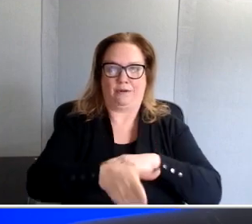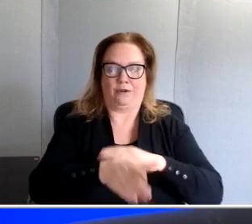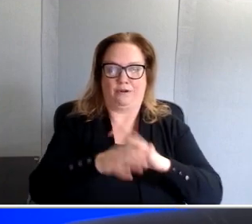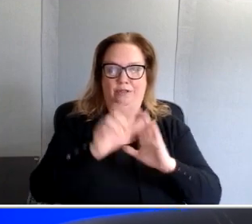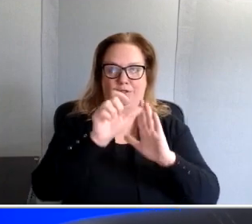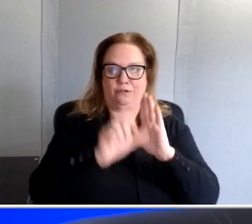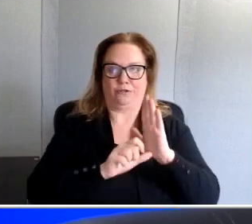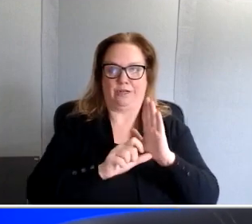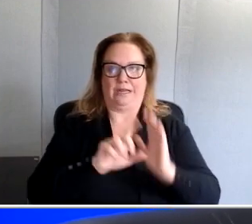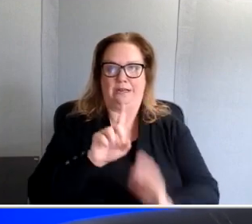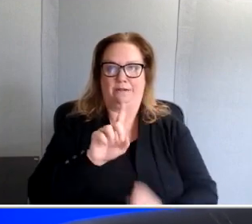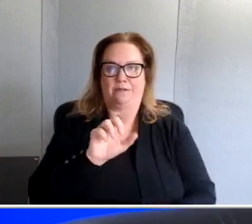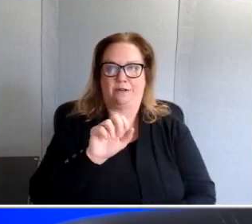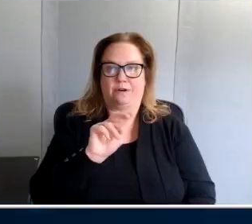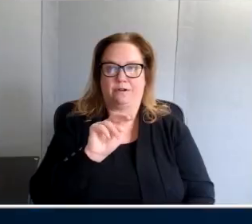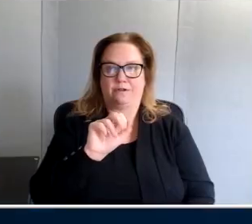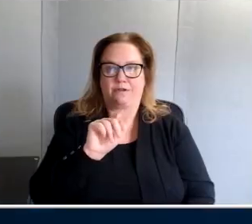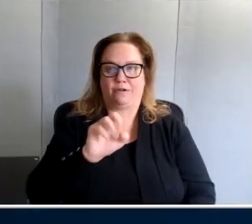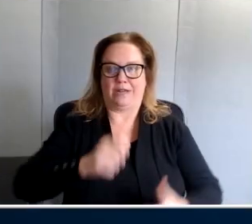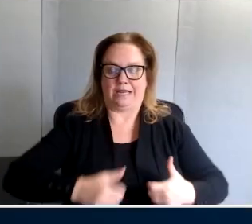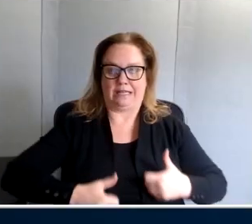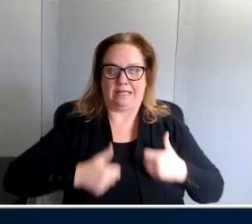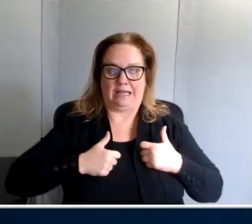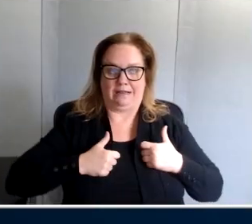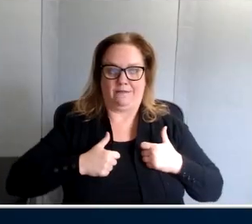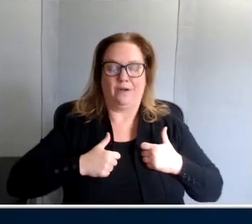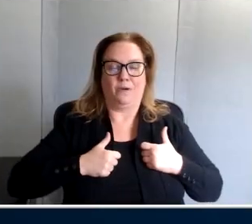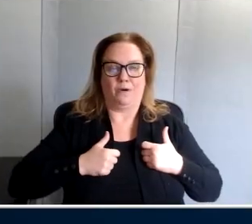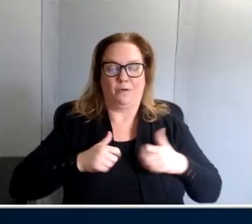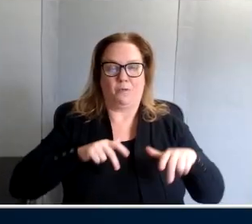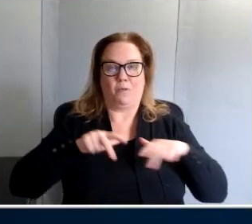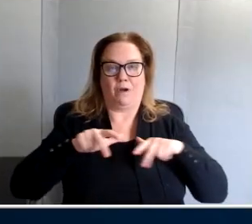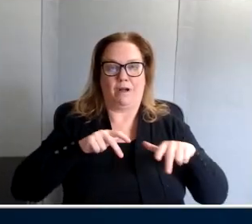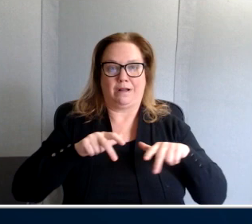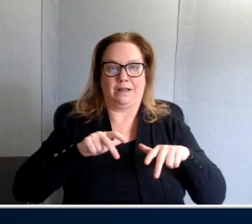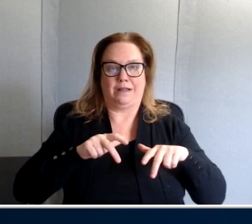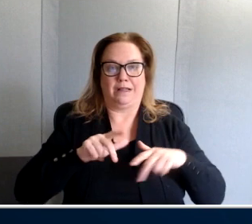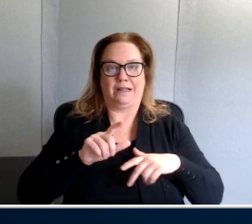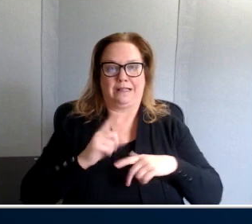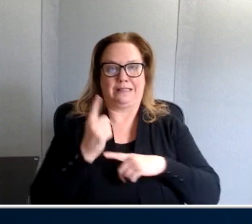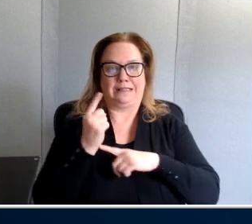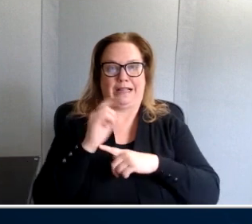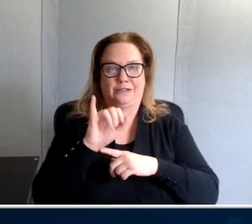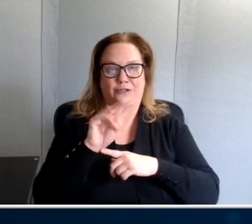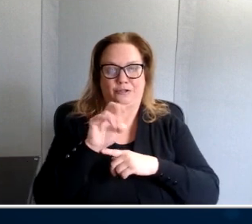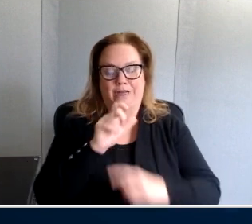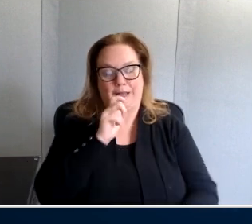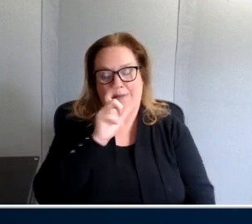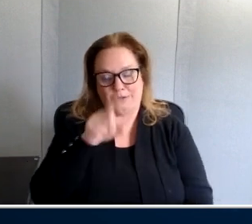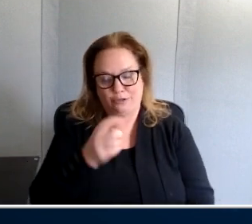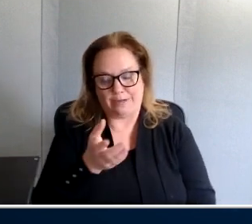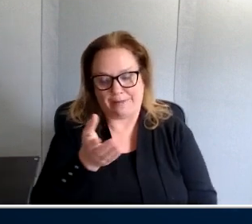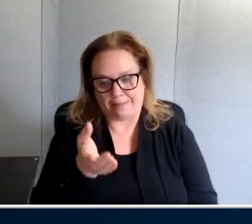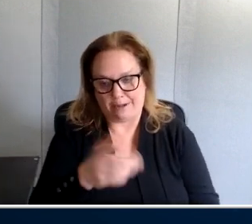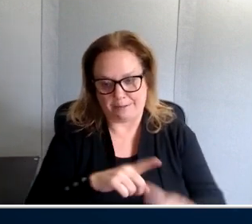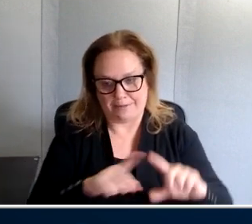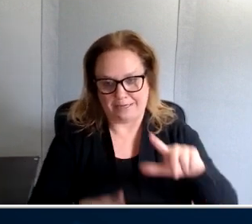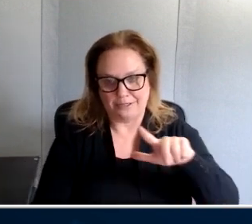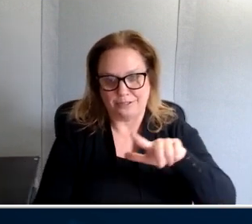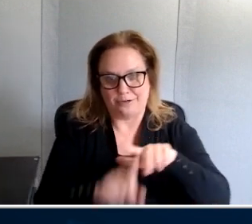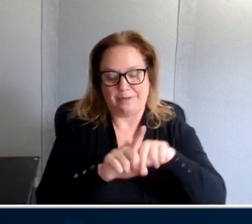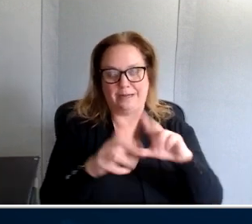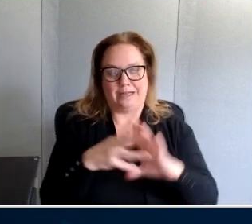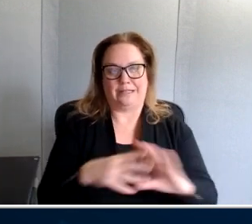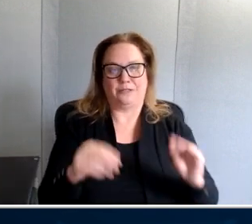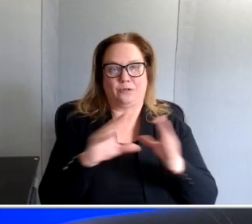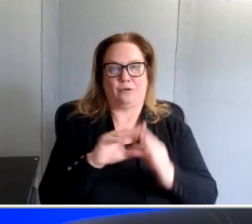Donate Life Legacy Walk last June, and he probably shouldn't have been there, but he was there. and it's stories like Brian's